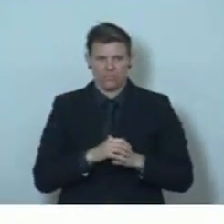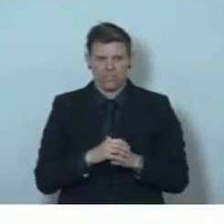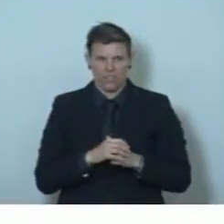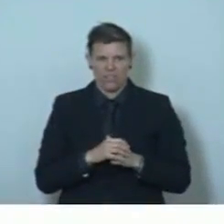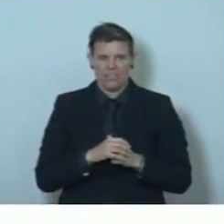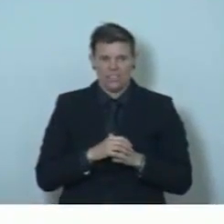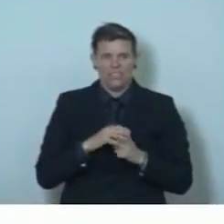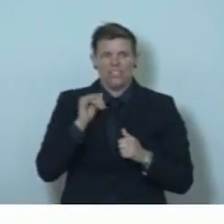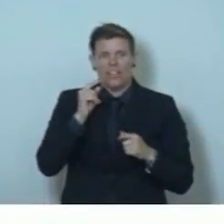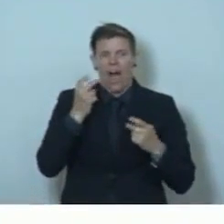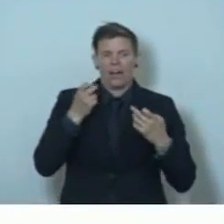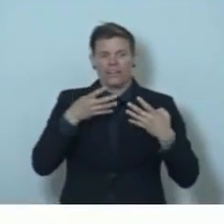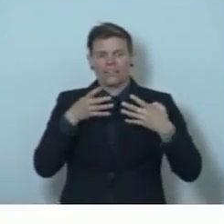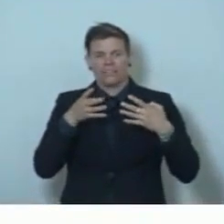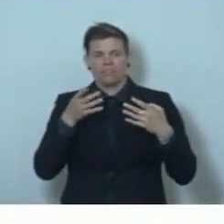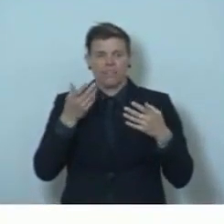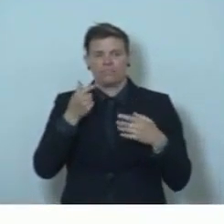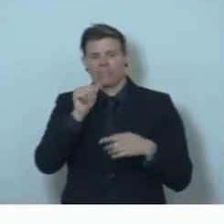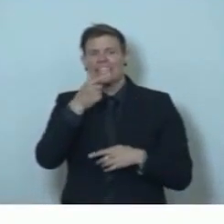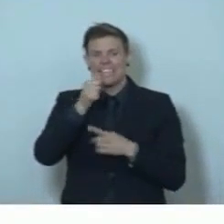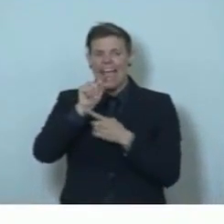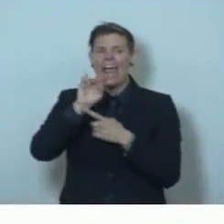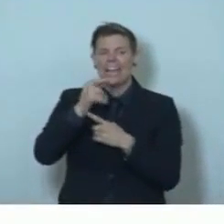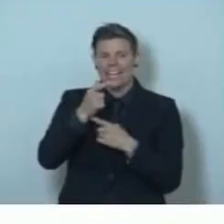these are the things that we have to do